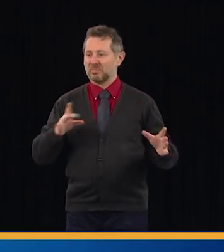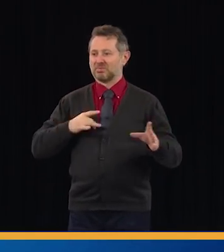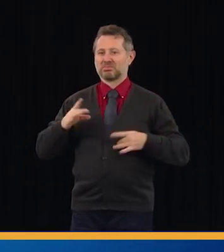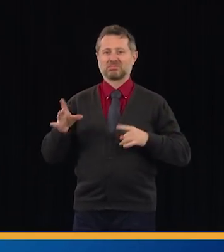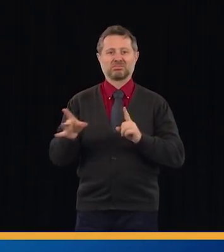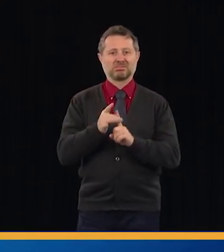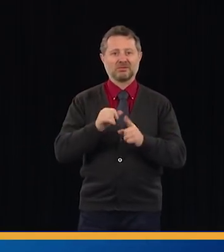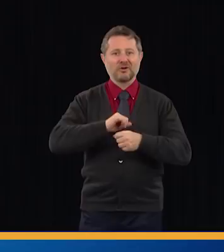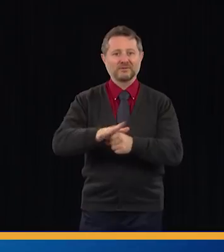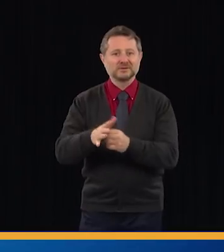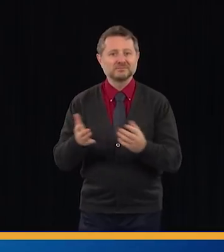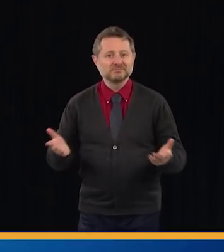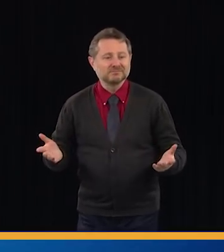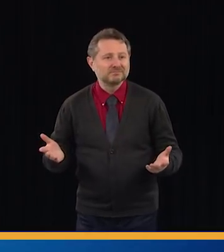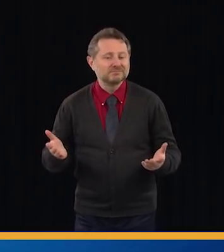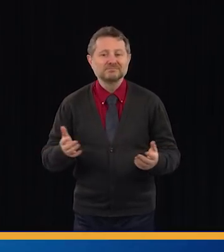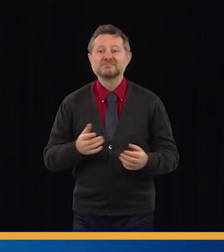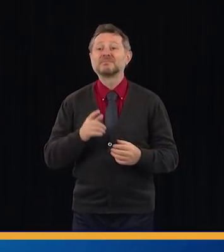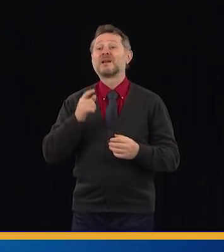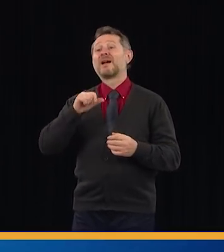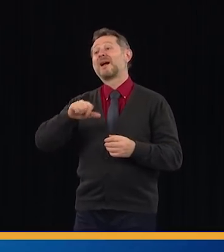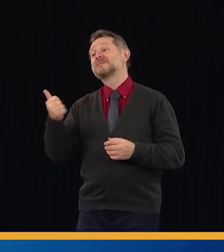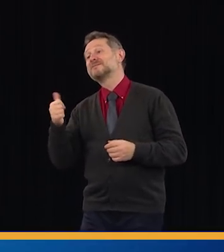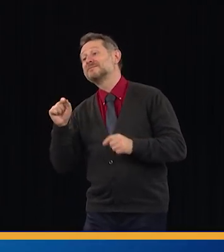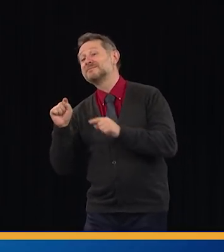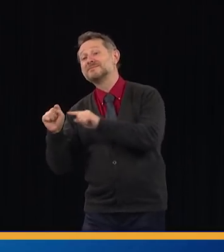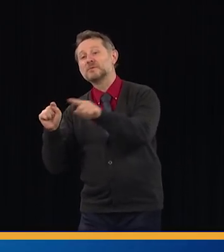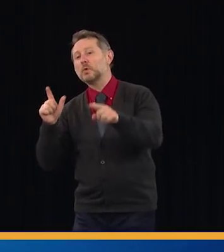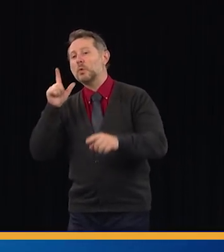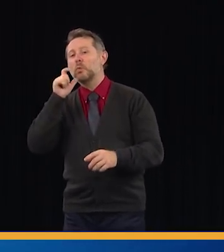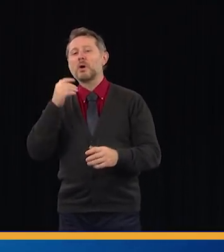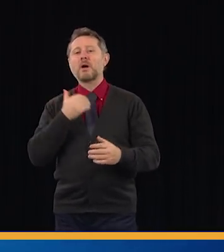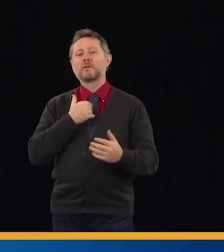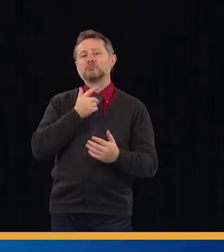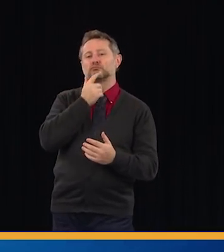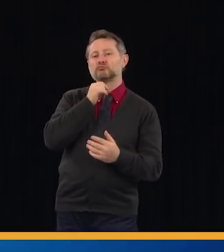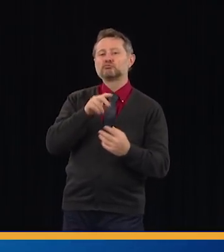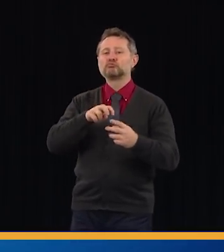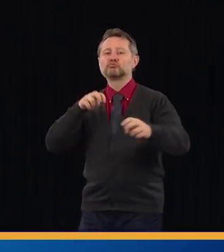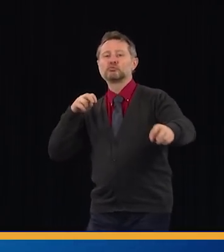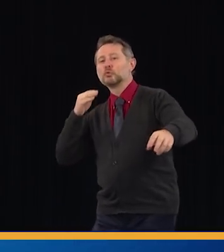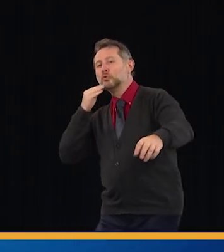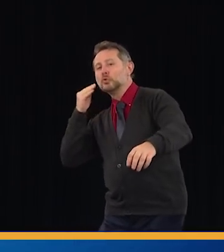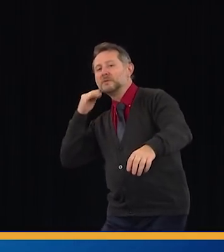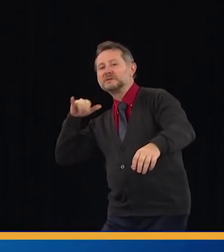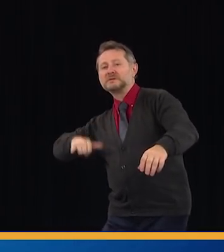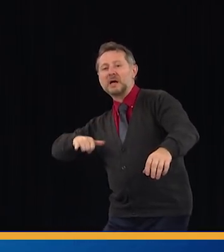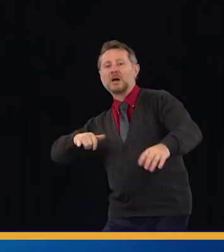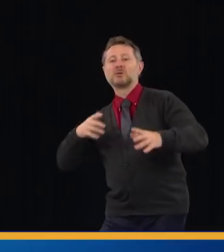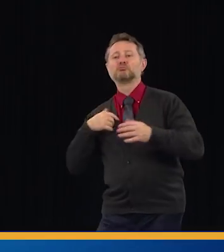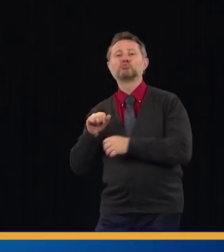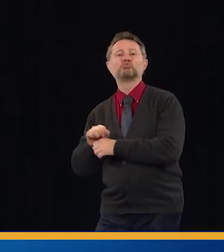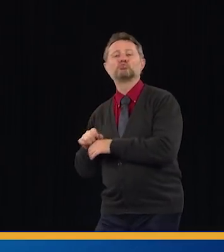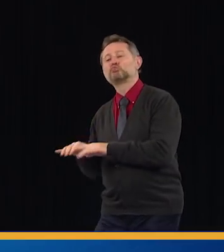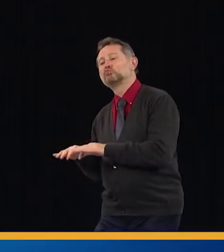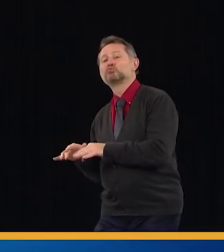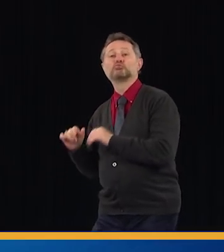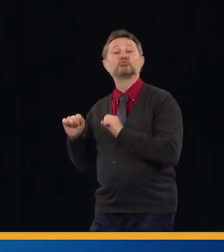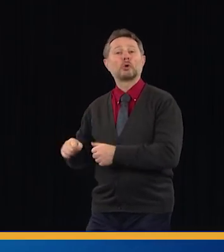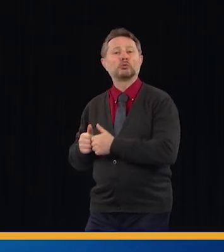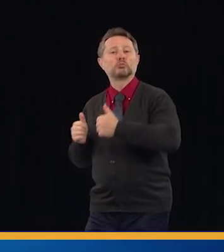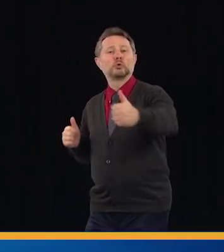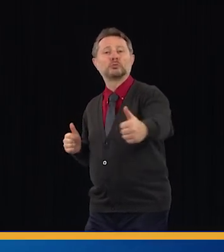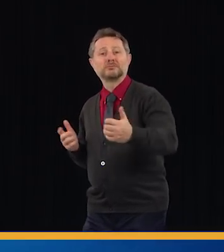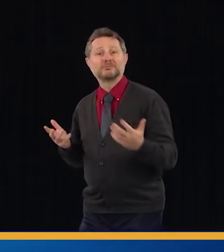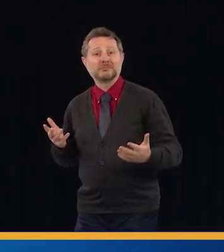virus, whereas many other people who had the option just absented themselves.